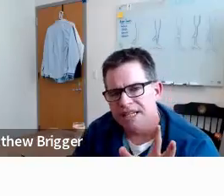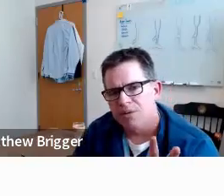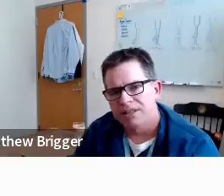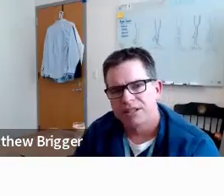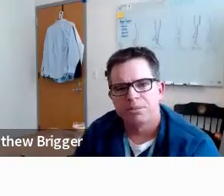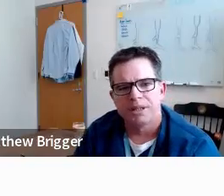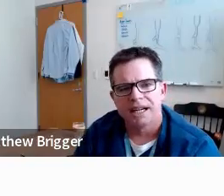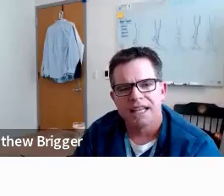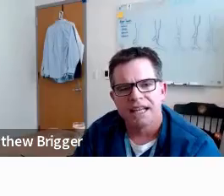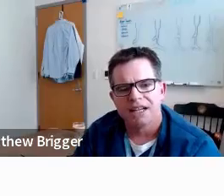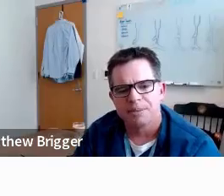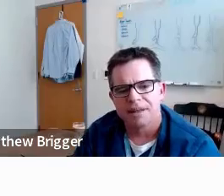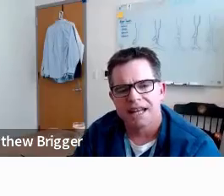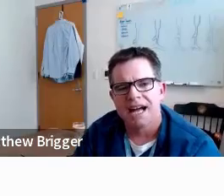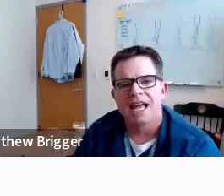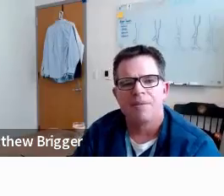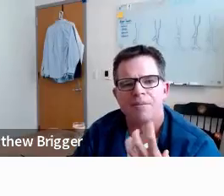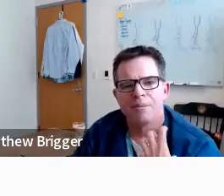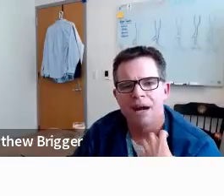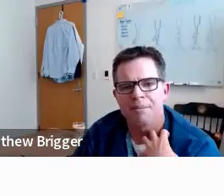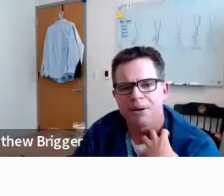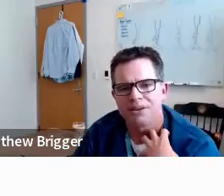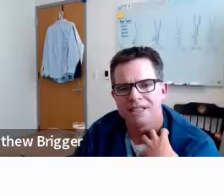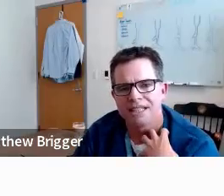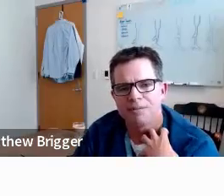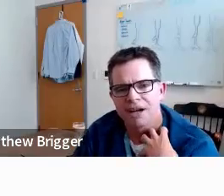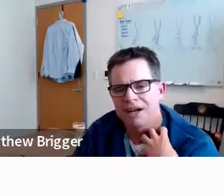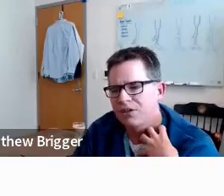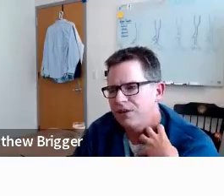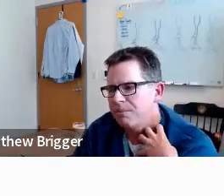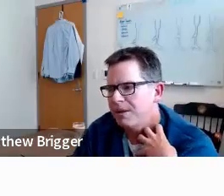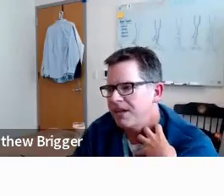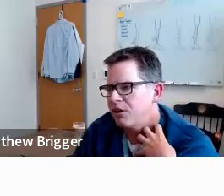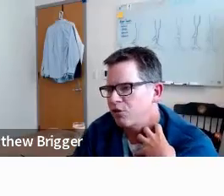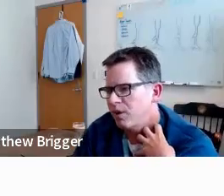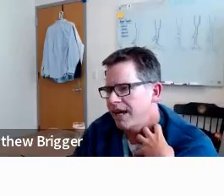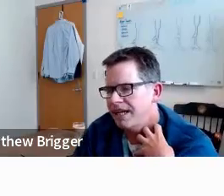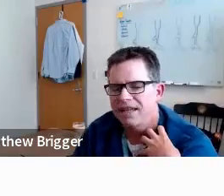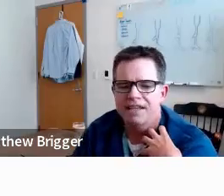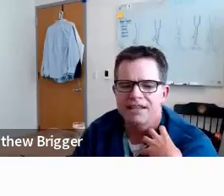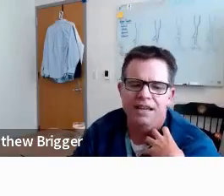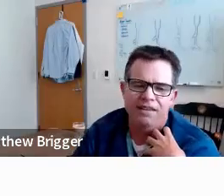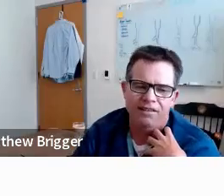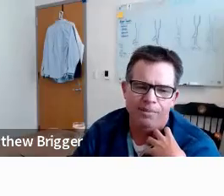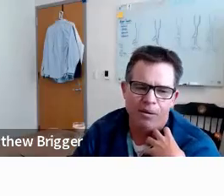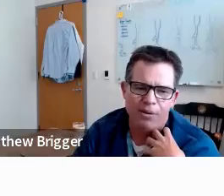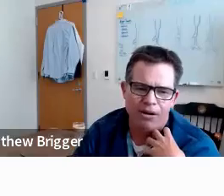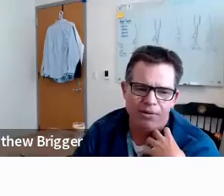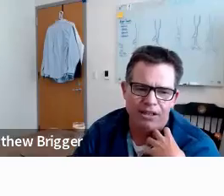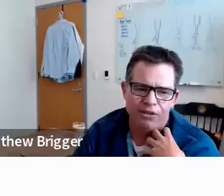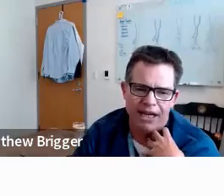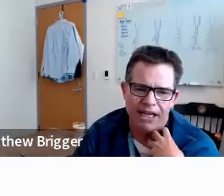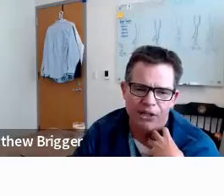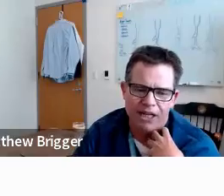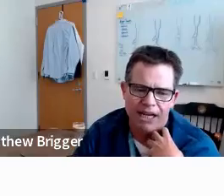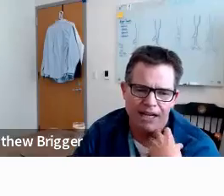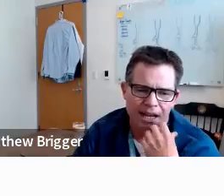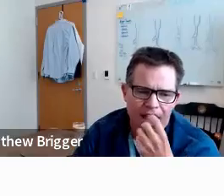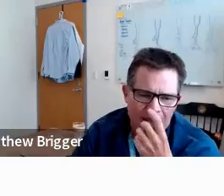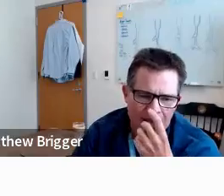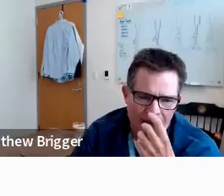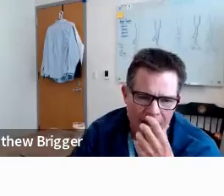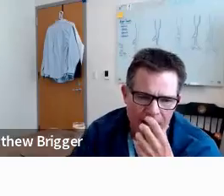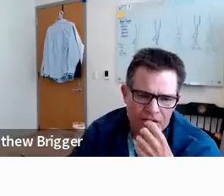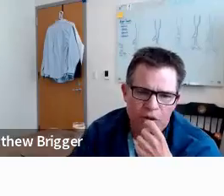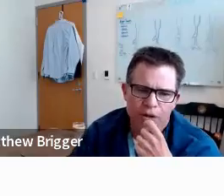I do want to take one little plug. There's something that I personally am very interested, but it ties right into this. And this is something that we are really trying to